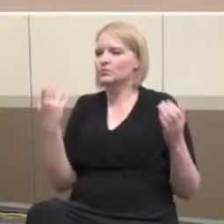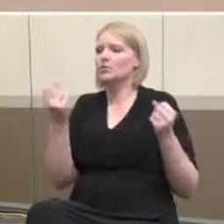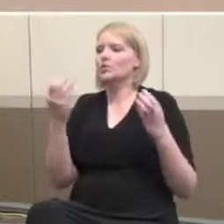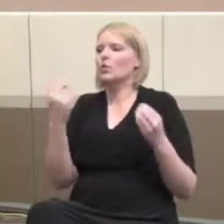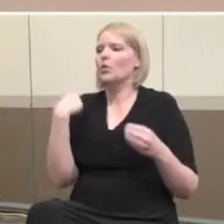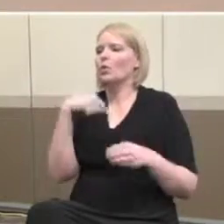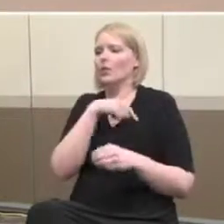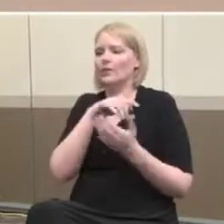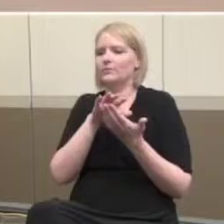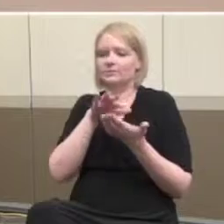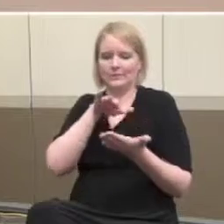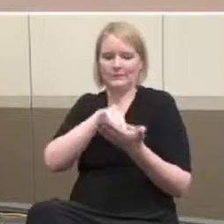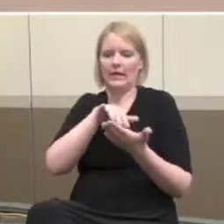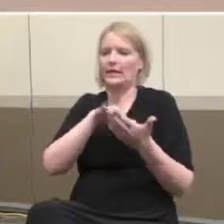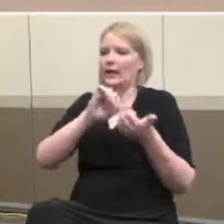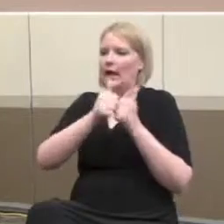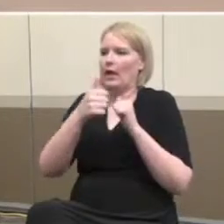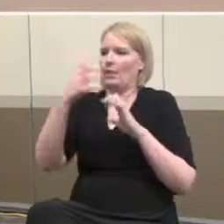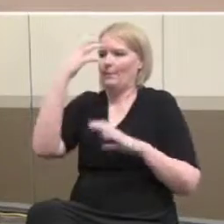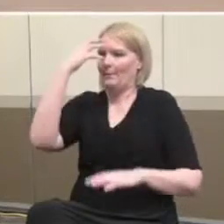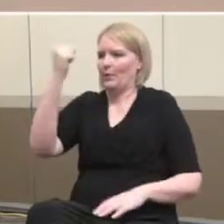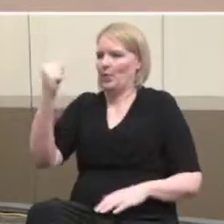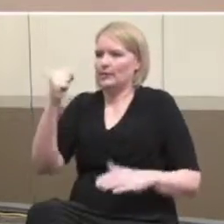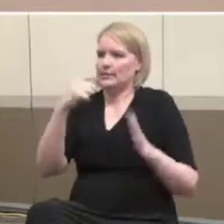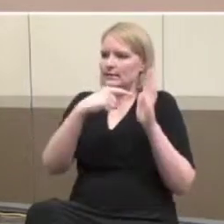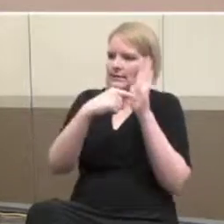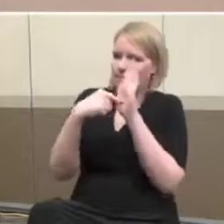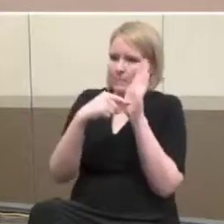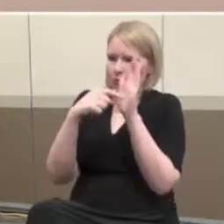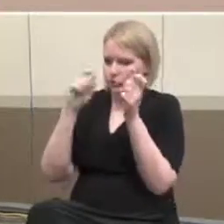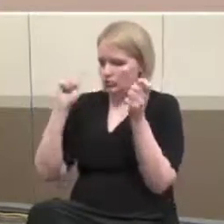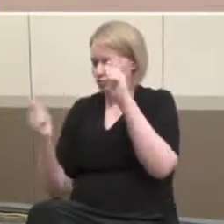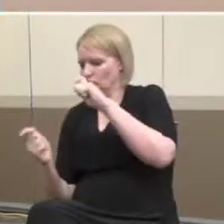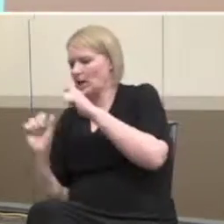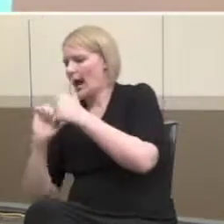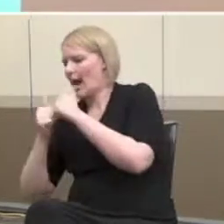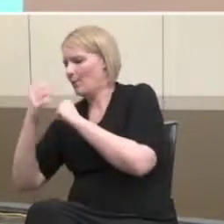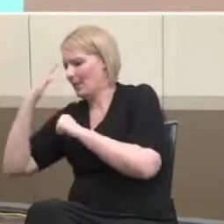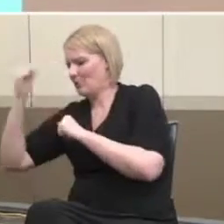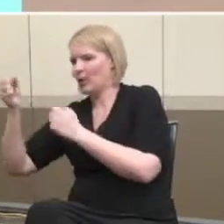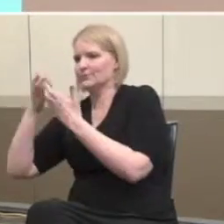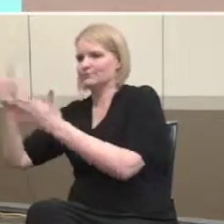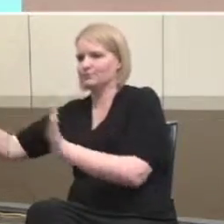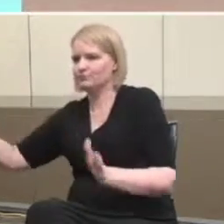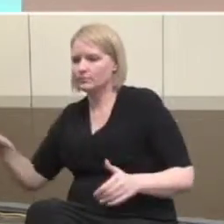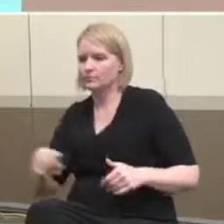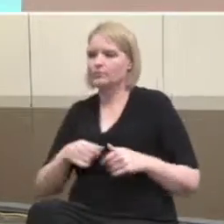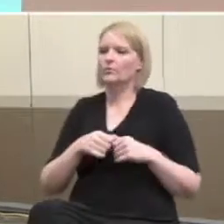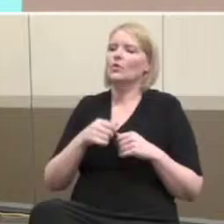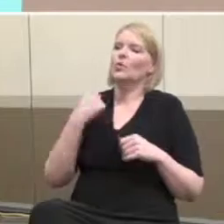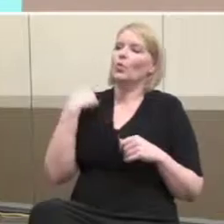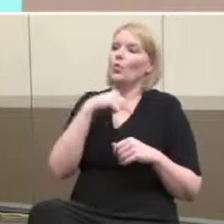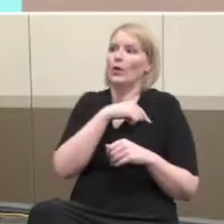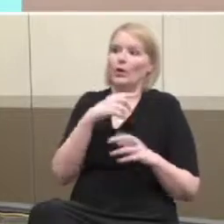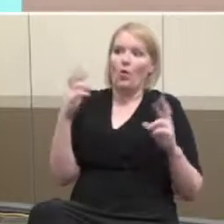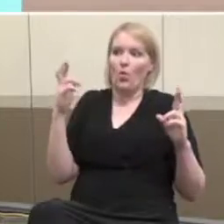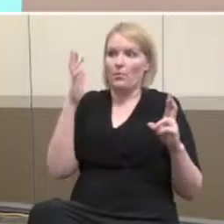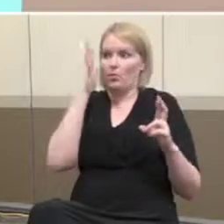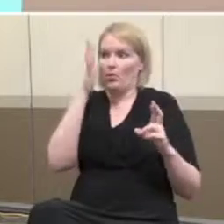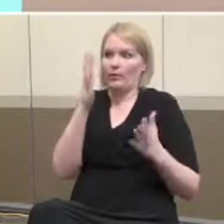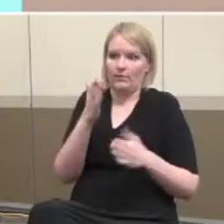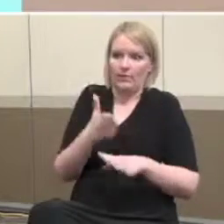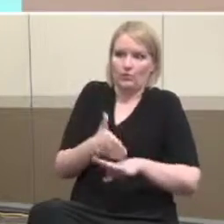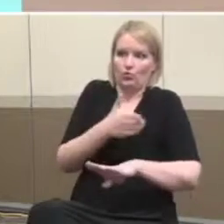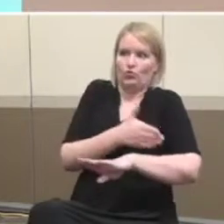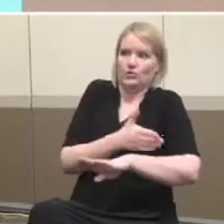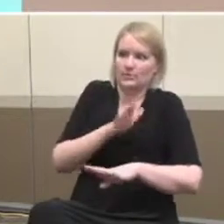how to memorize symbols that would transfer into how do you just memorize in general. And we hoped that it would increase their span and